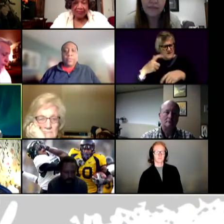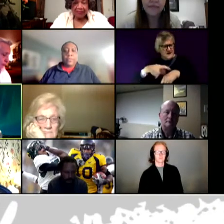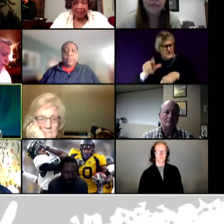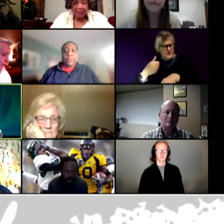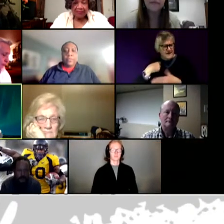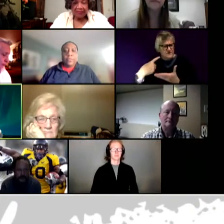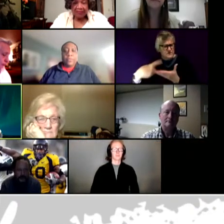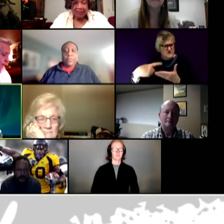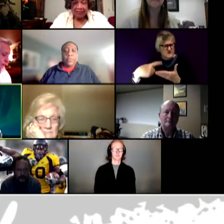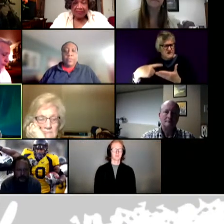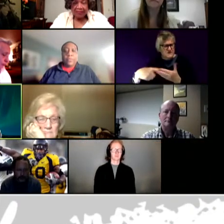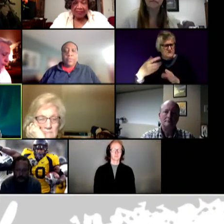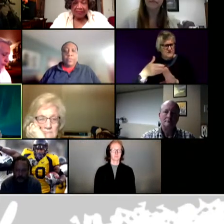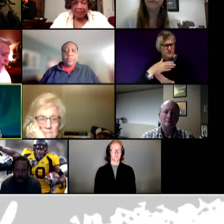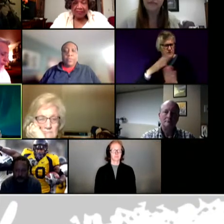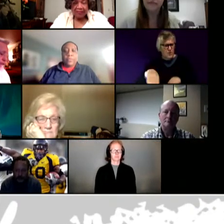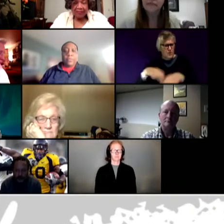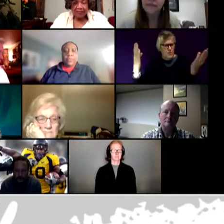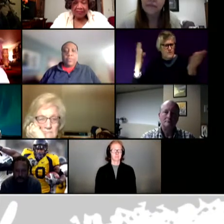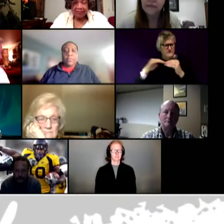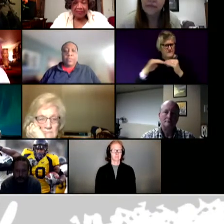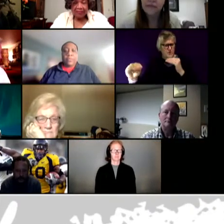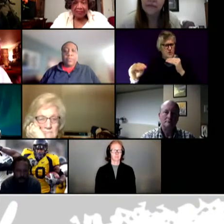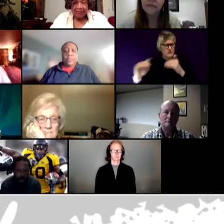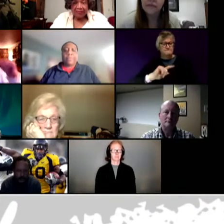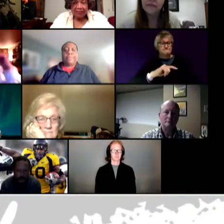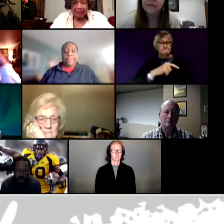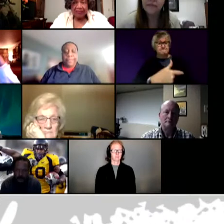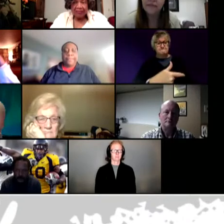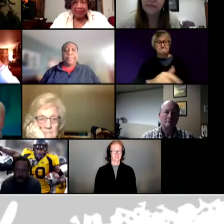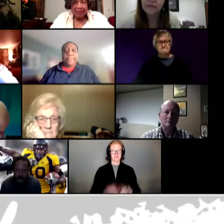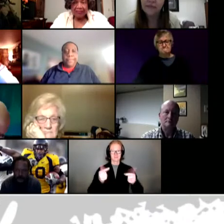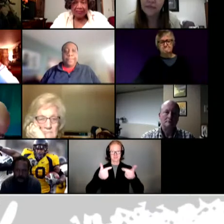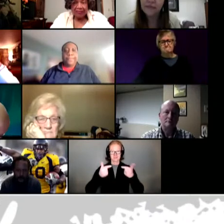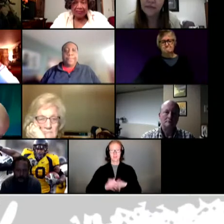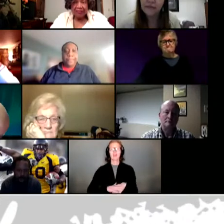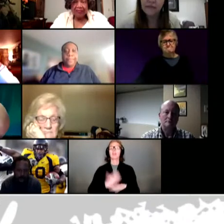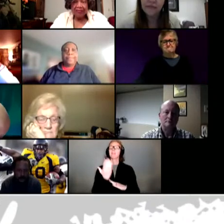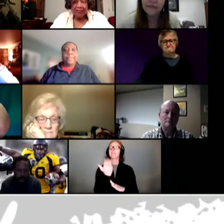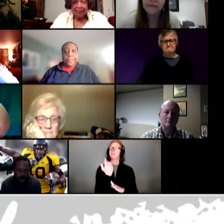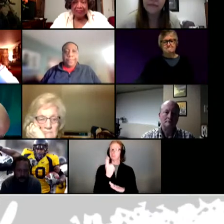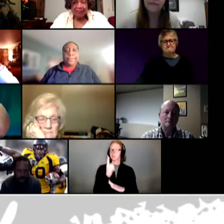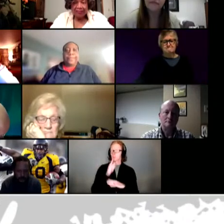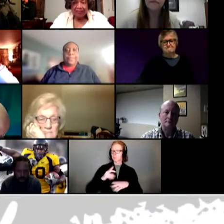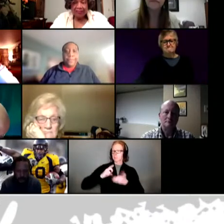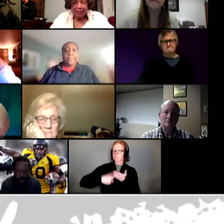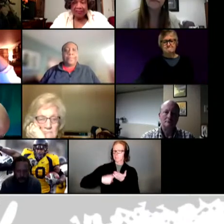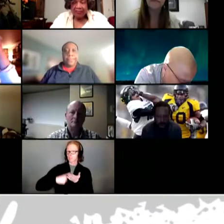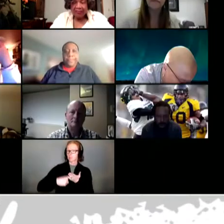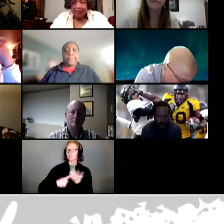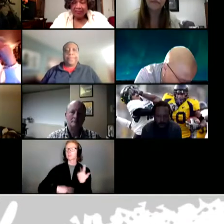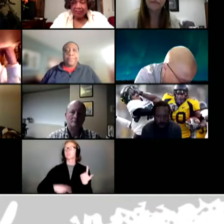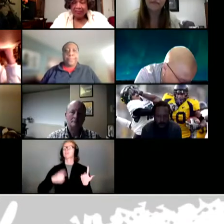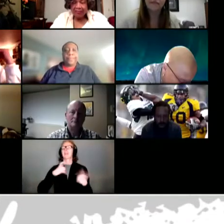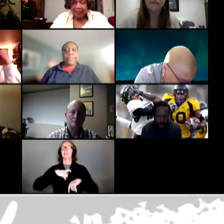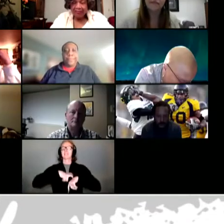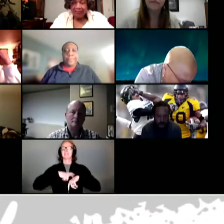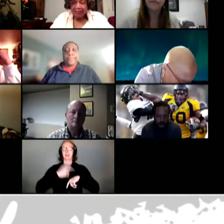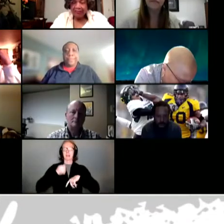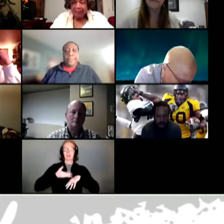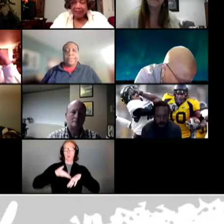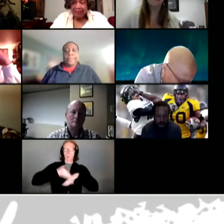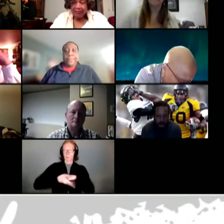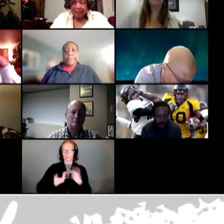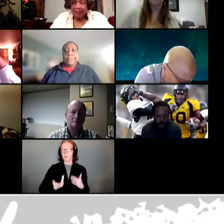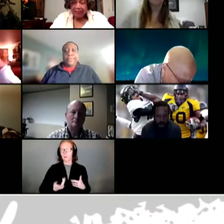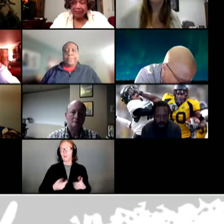I open the floor here? There's 15 minutes for discussion. We went a little bit over on time, but please feel